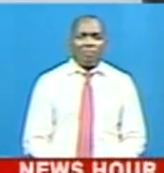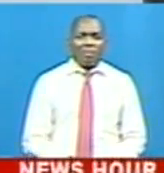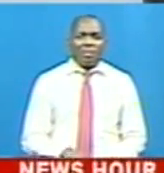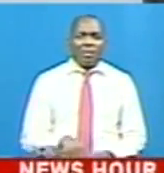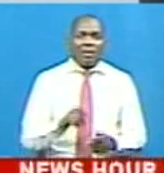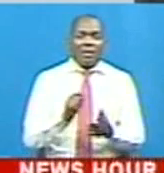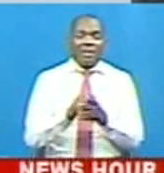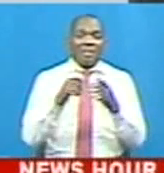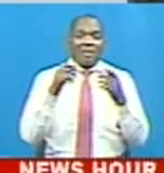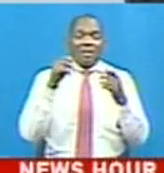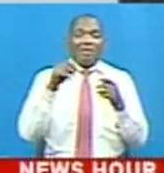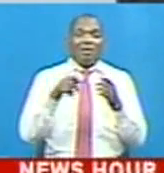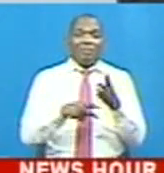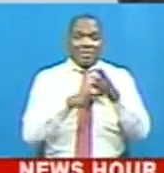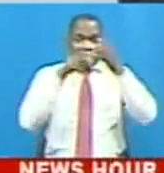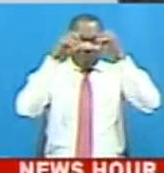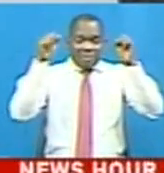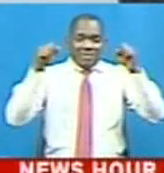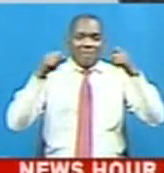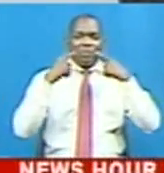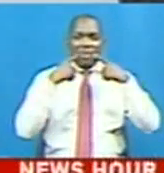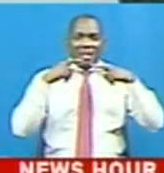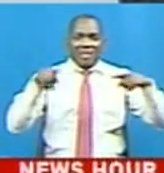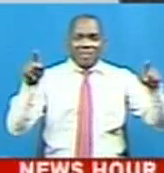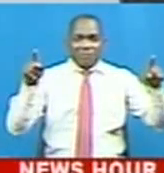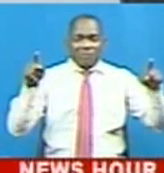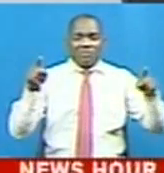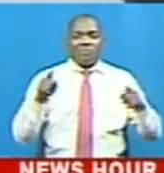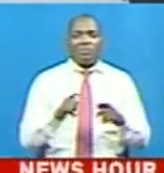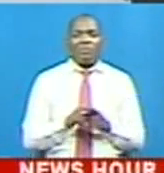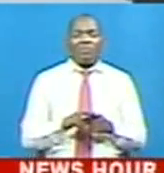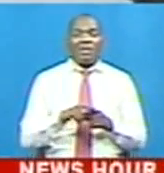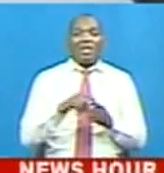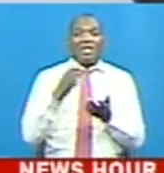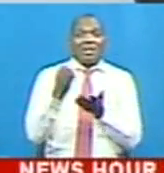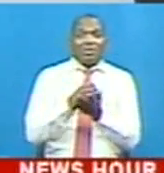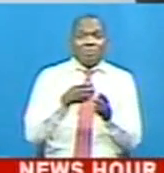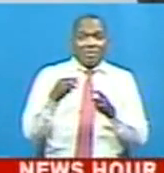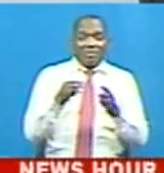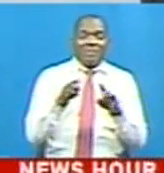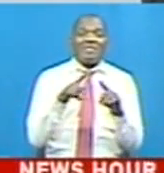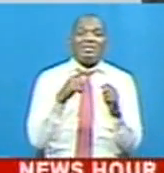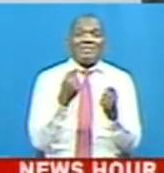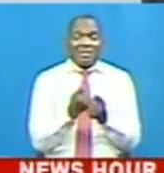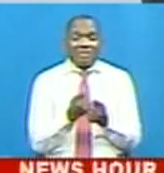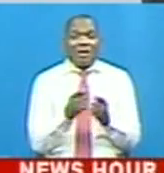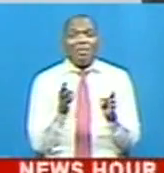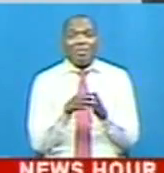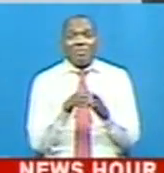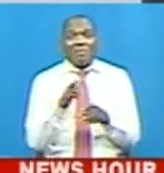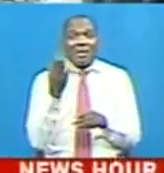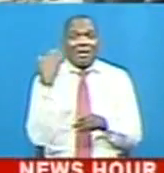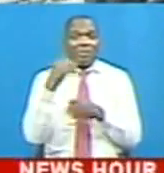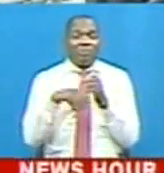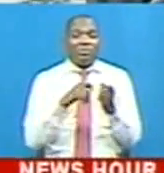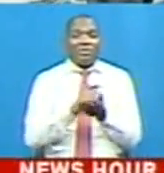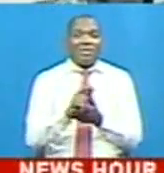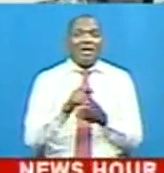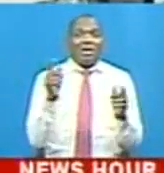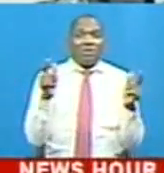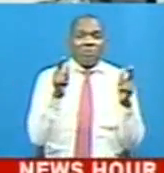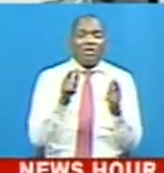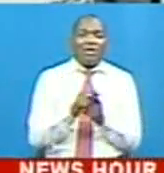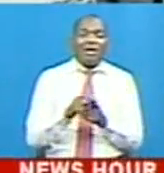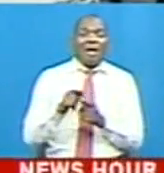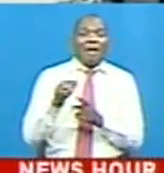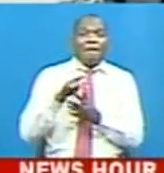This follows the announcement by Vice President Dr. Muhammadu Bawumia at the Economic Management Team's town hall meeting in Accra that the